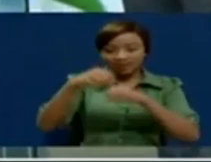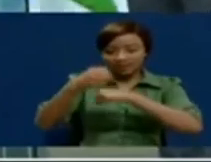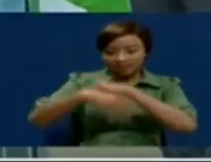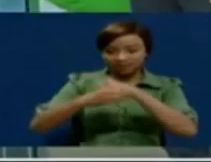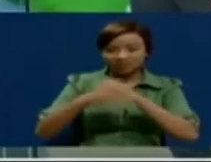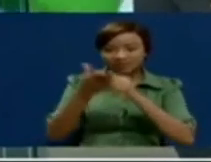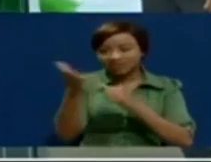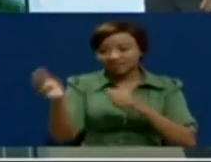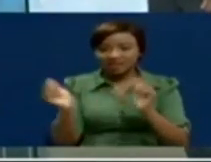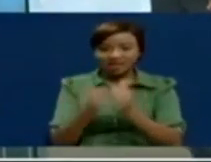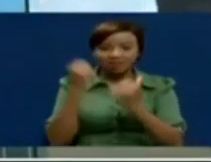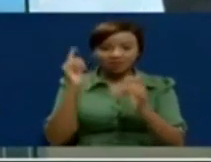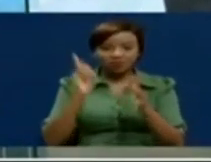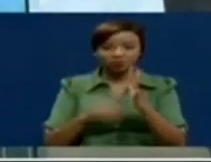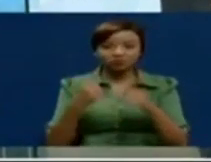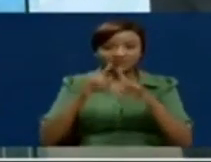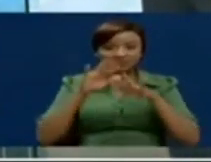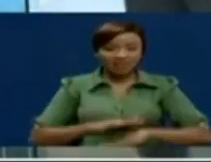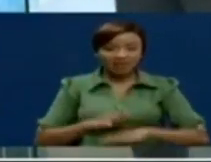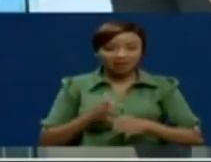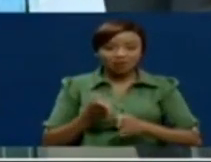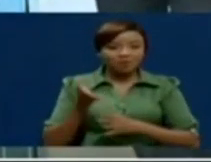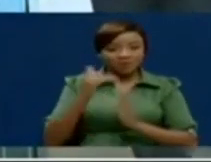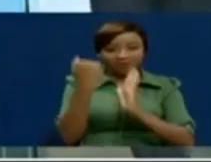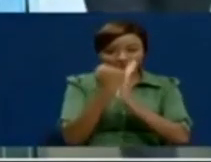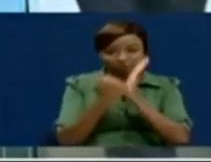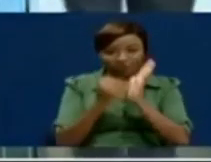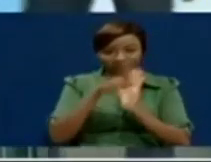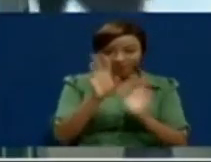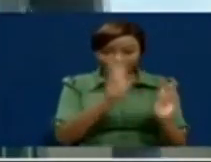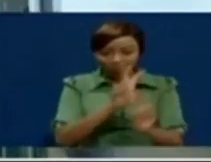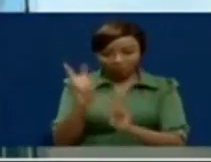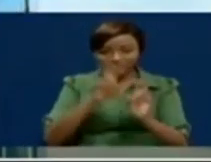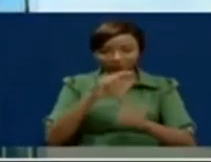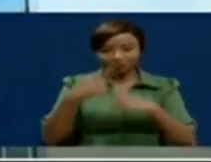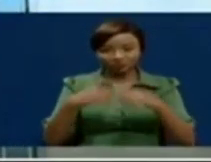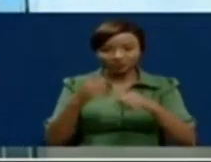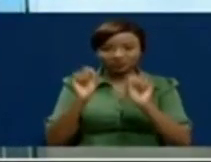on that shortly. But for now, we'll take you back to your regular viewing. I'm Victoria Rubadiri.